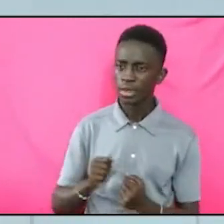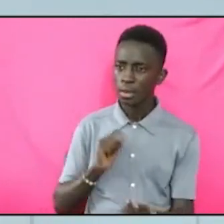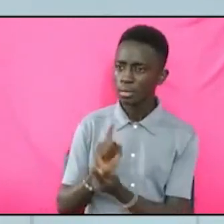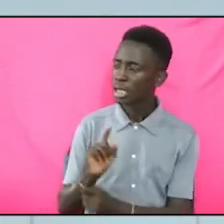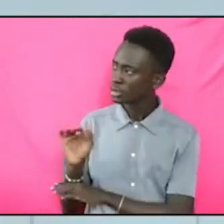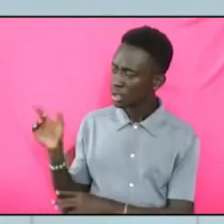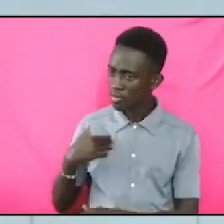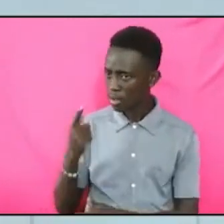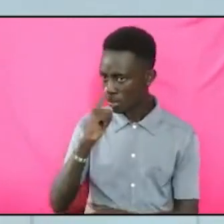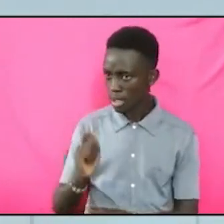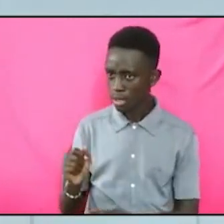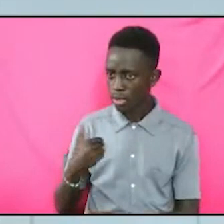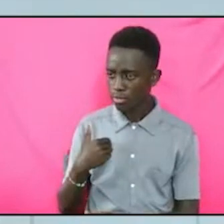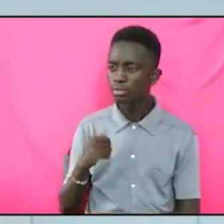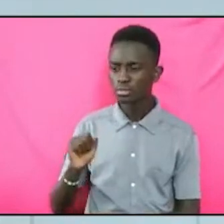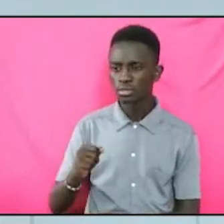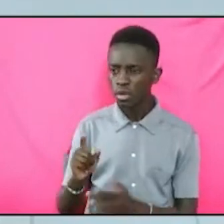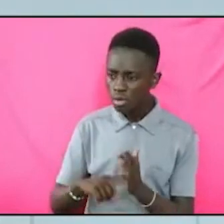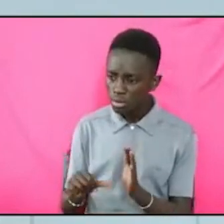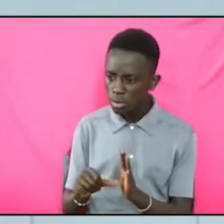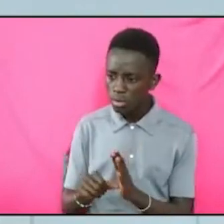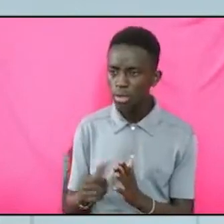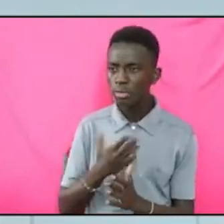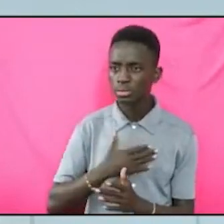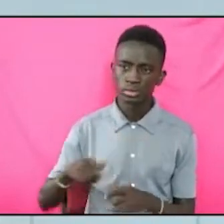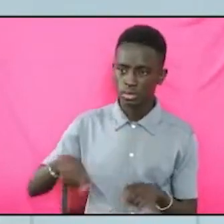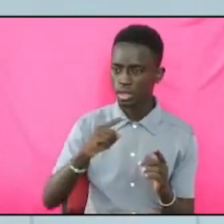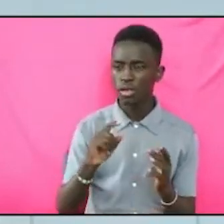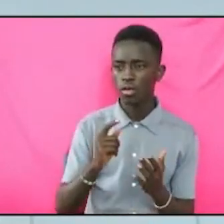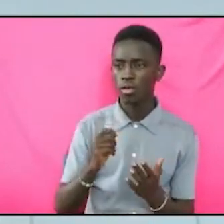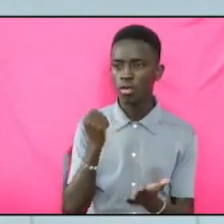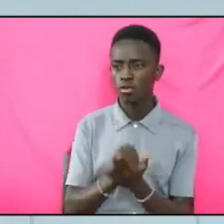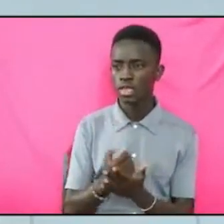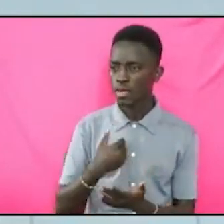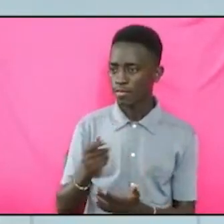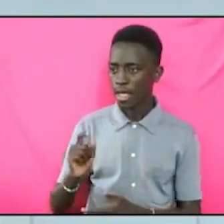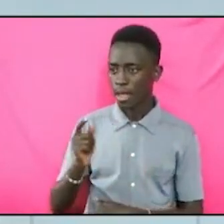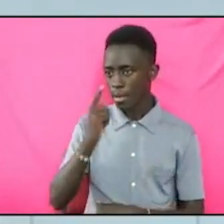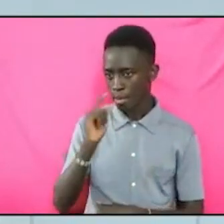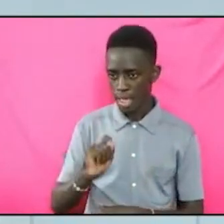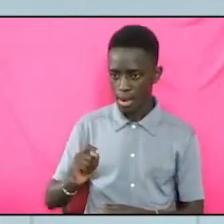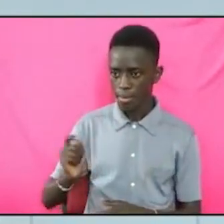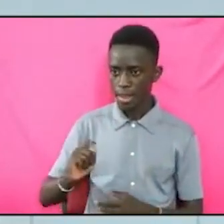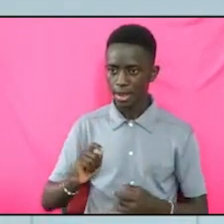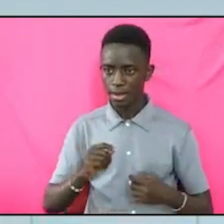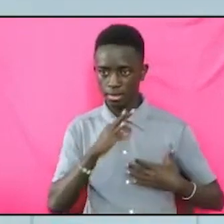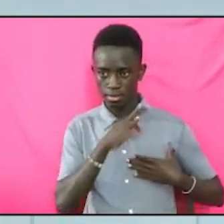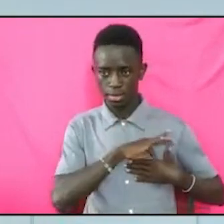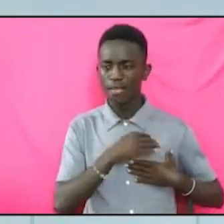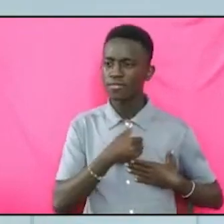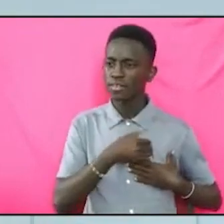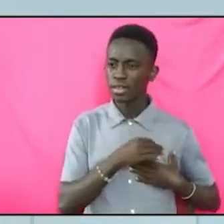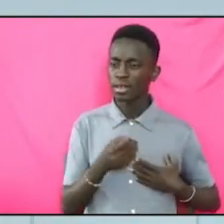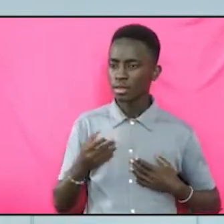said, yes, I have a pen. What is the issue? Let's go to the office. I had a pen here. And then I took her to the office, and we opened